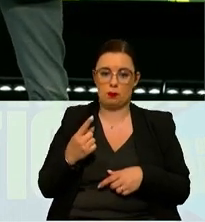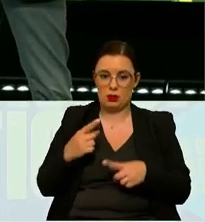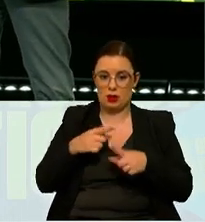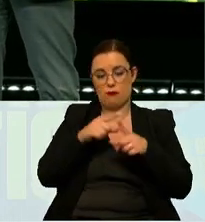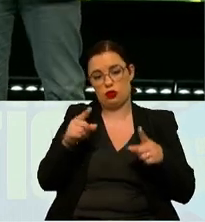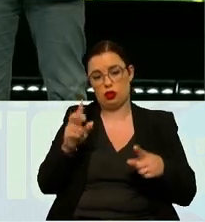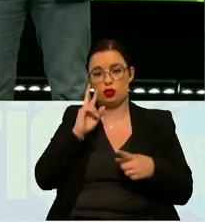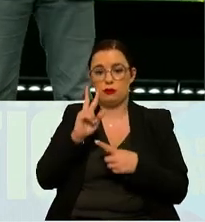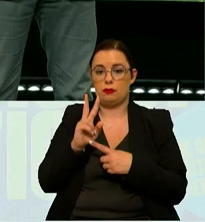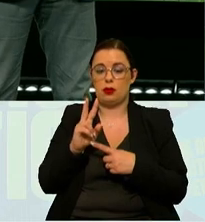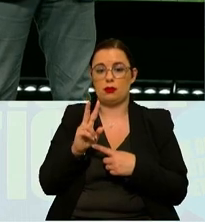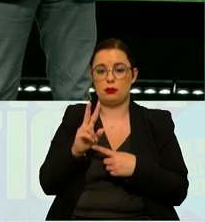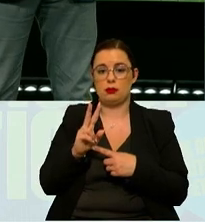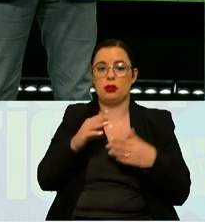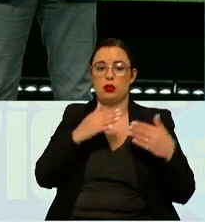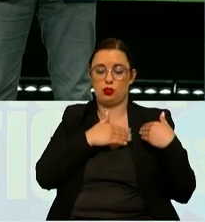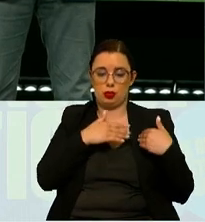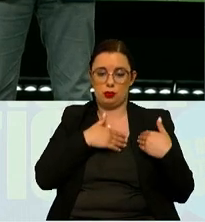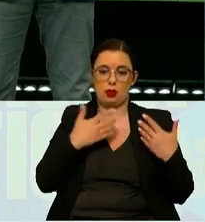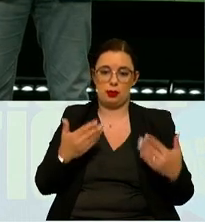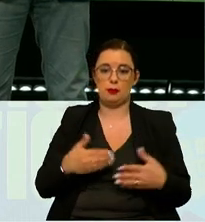bold and responsible.